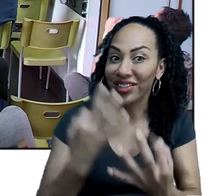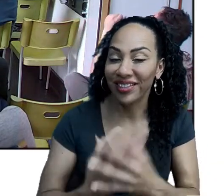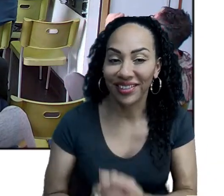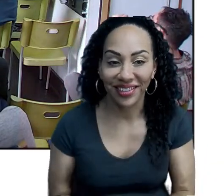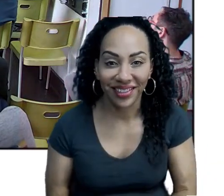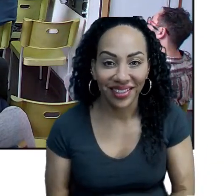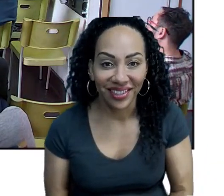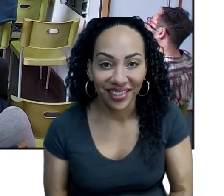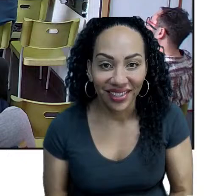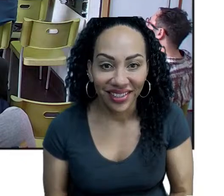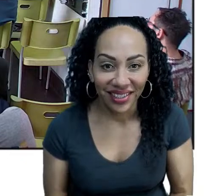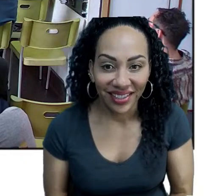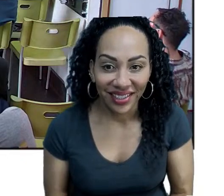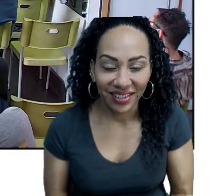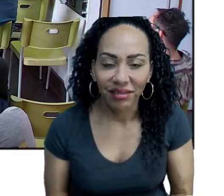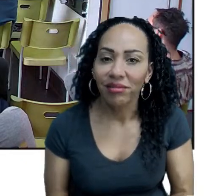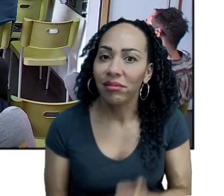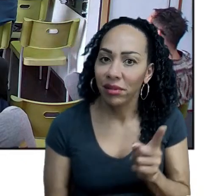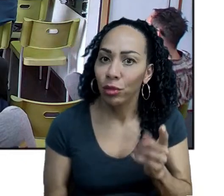That's fascinating.